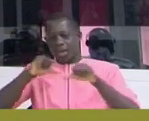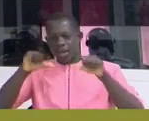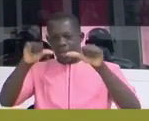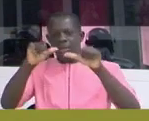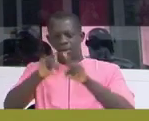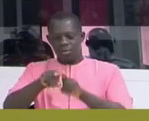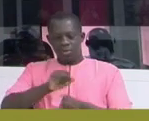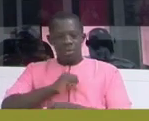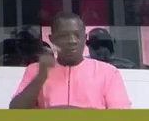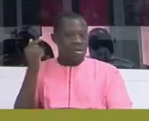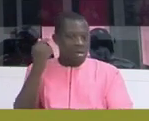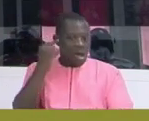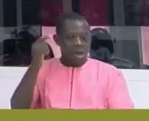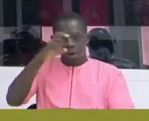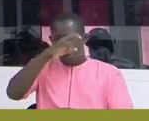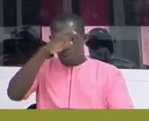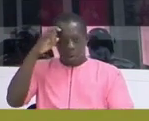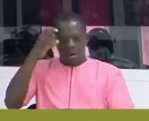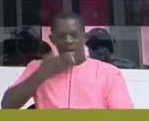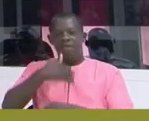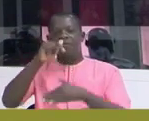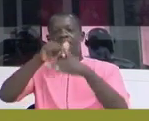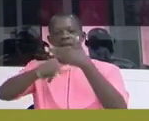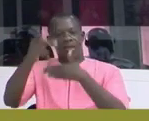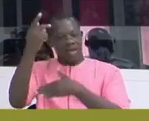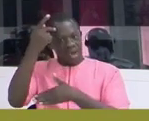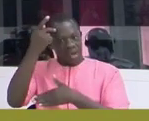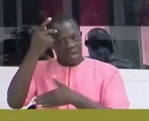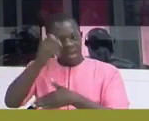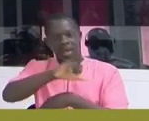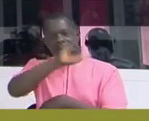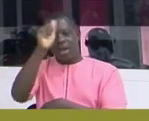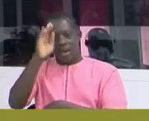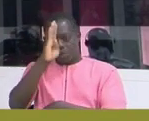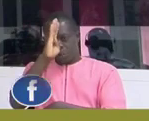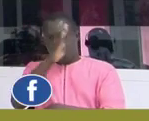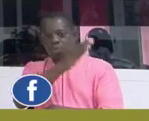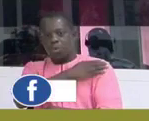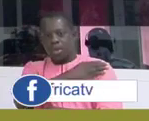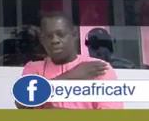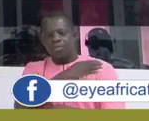I heard that there was work in Canelai and Bam.